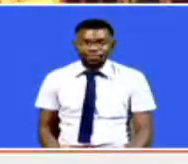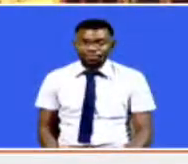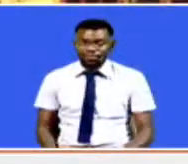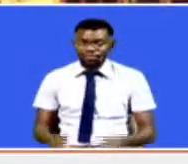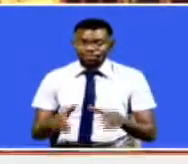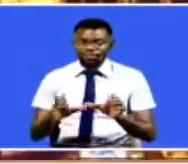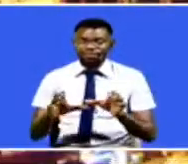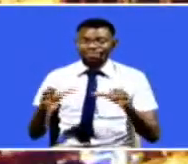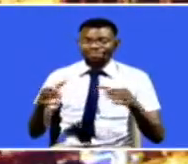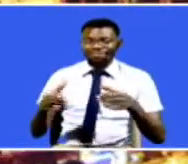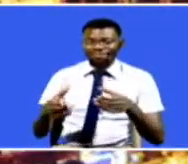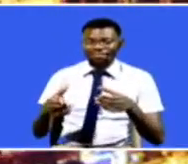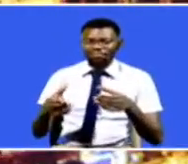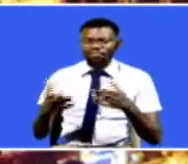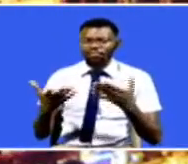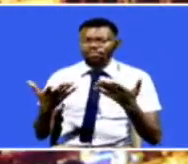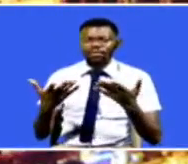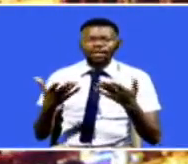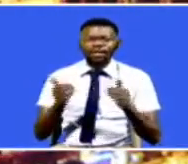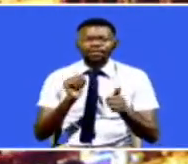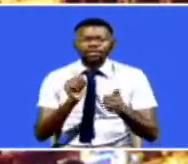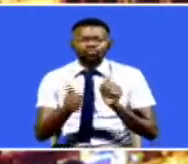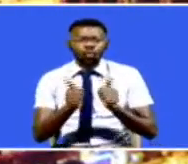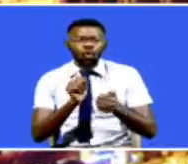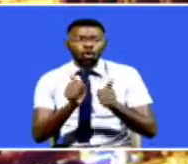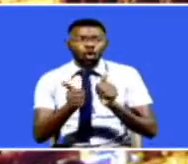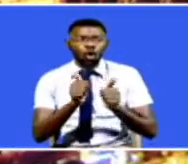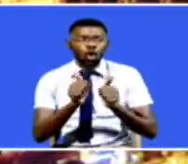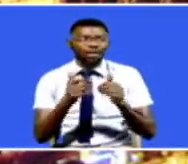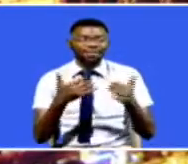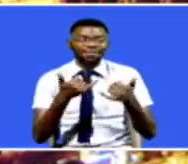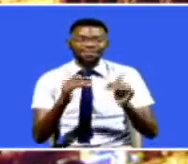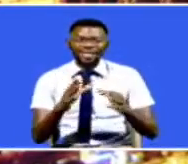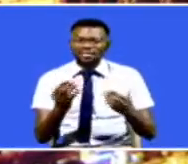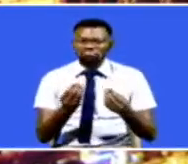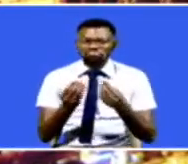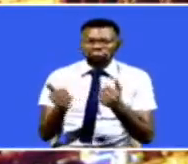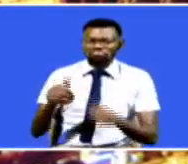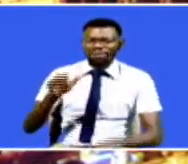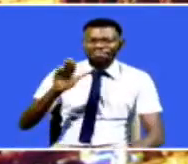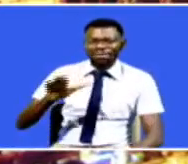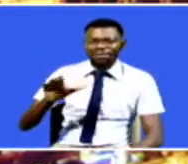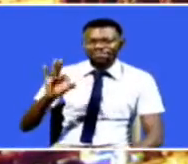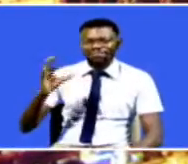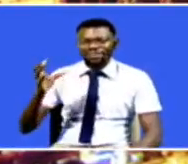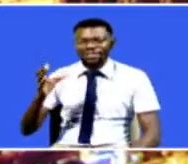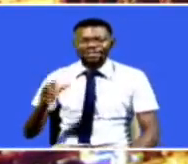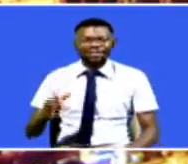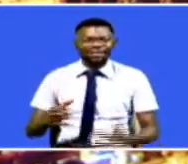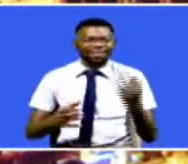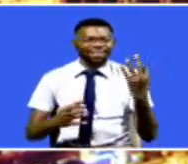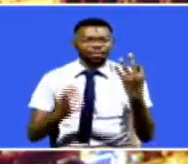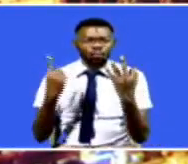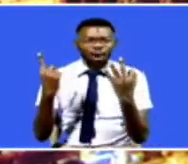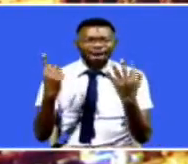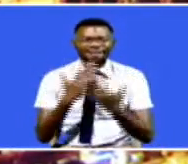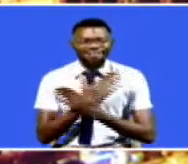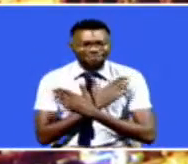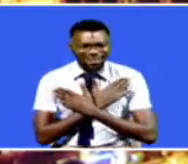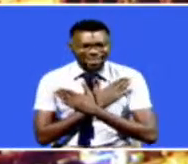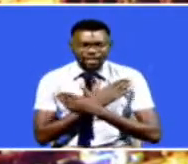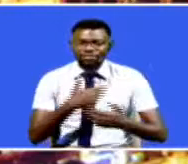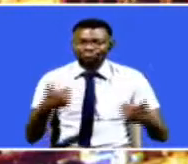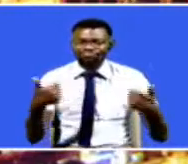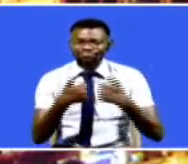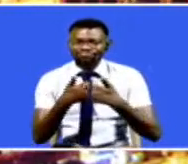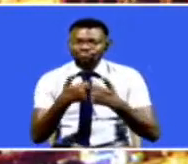Kikosi cha wanahabari wa michezo nchini kililaza Bunge FC mabao 3-1 kwenye mechi ya kirafiki